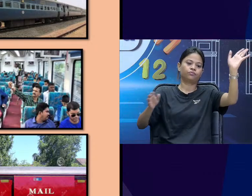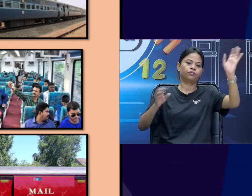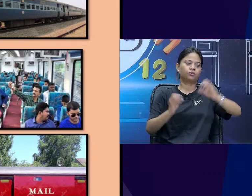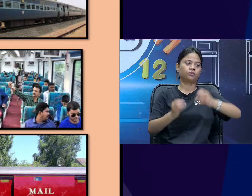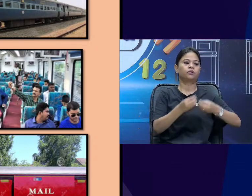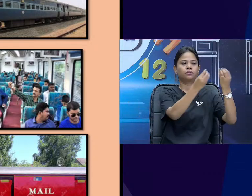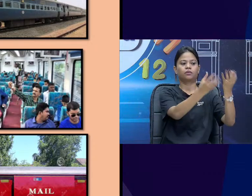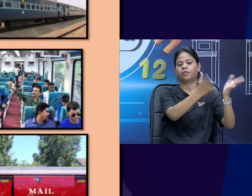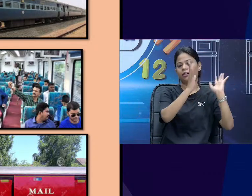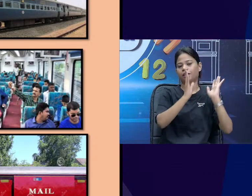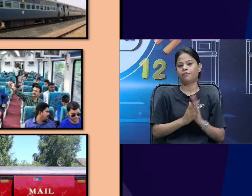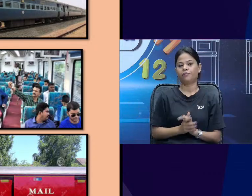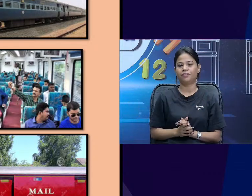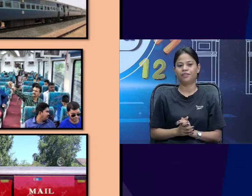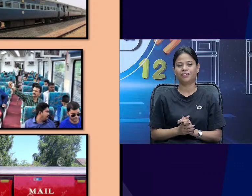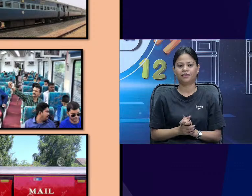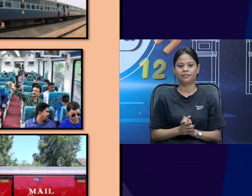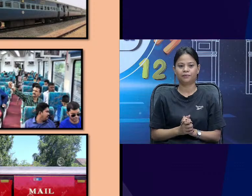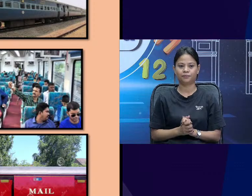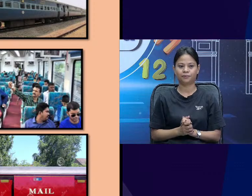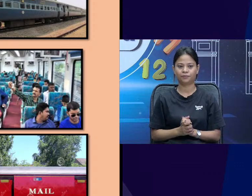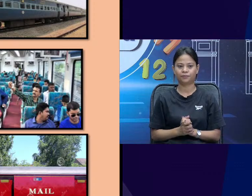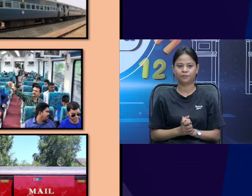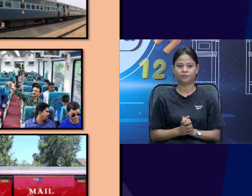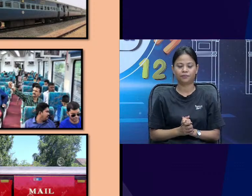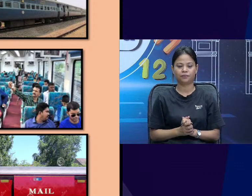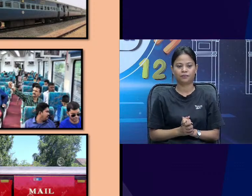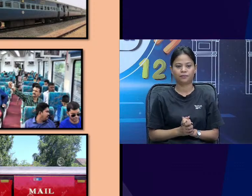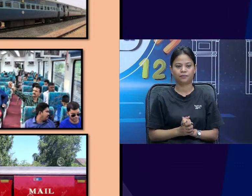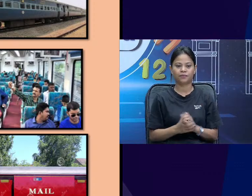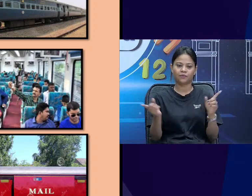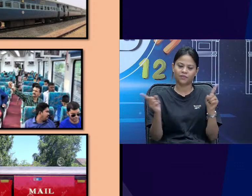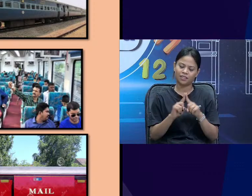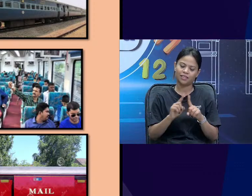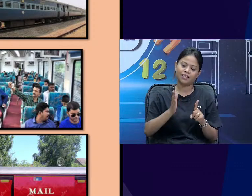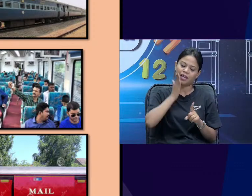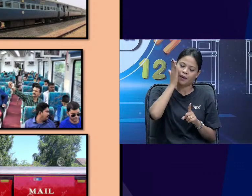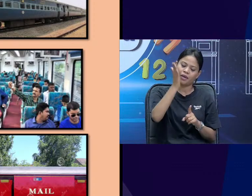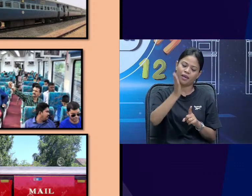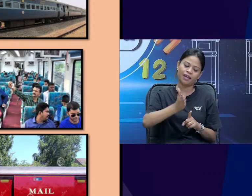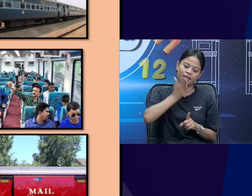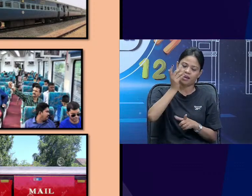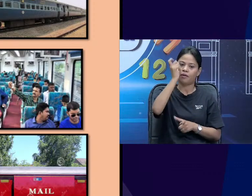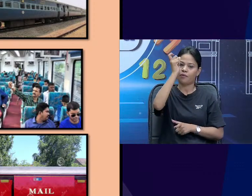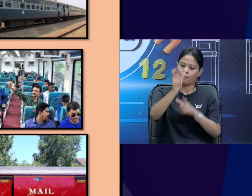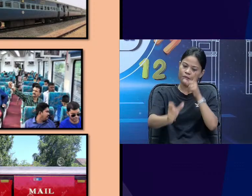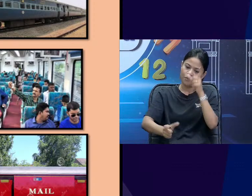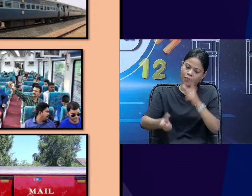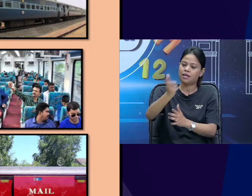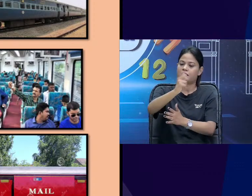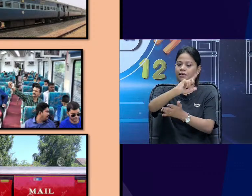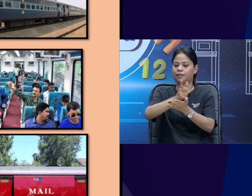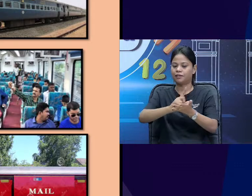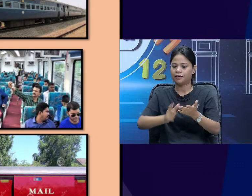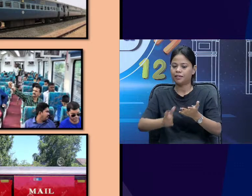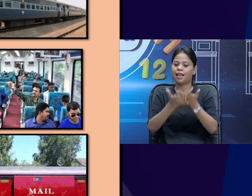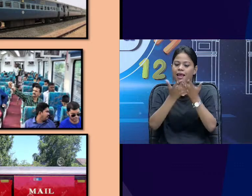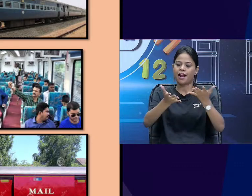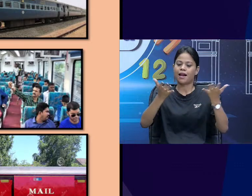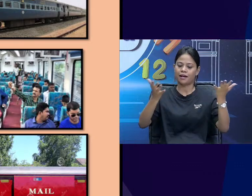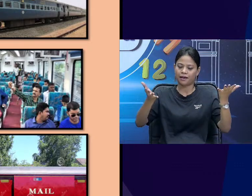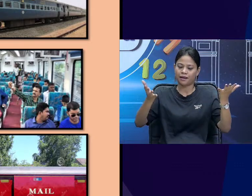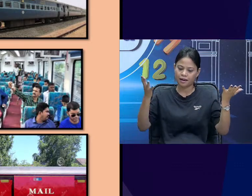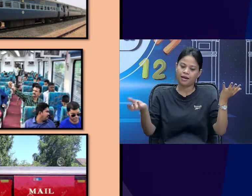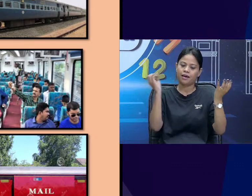loads without fail. So train carrying passengers, carrying mail, bringing